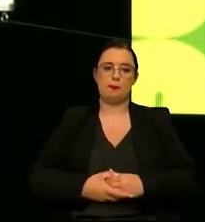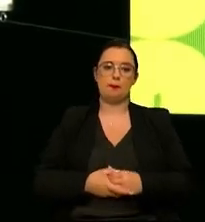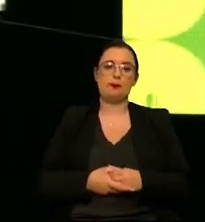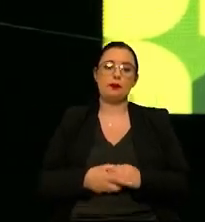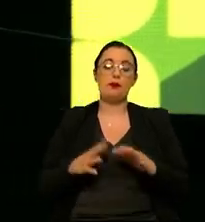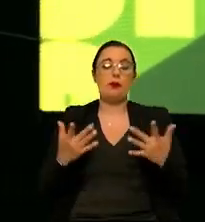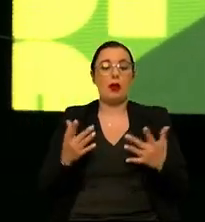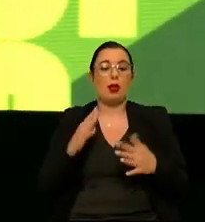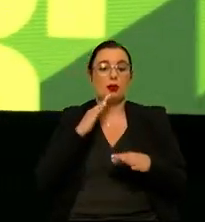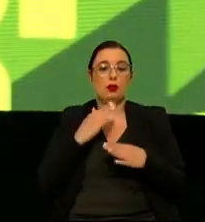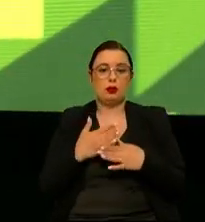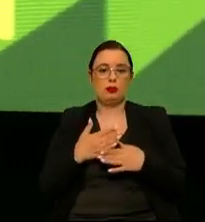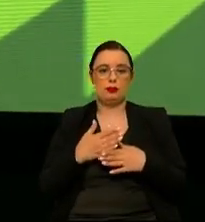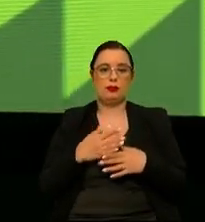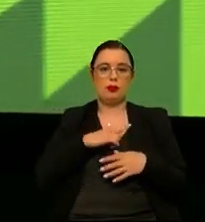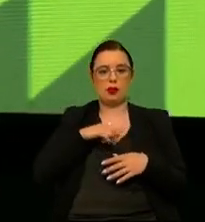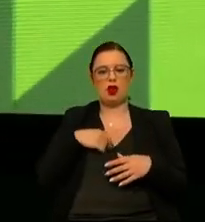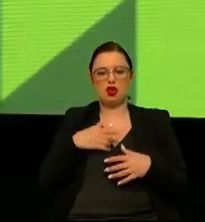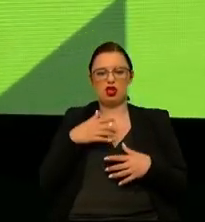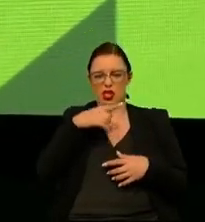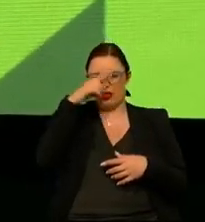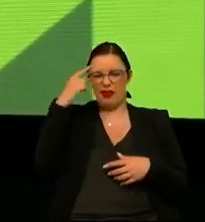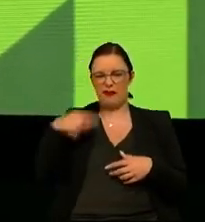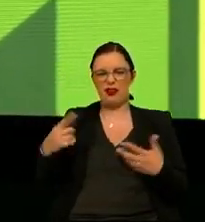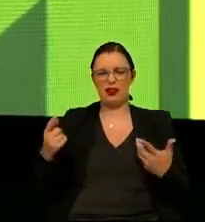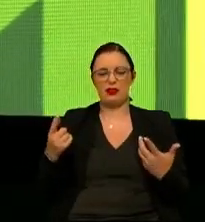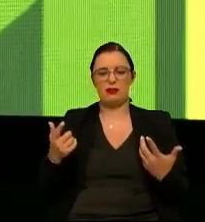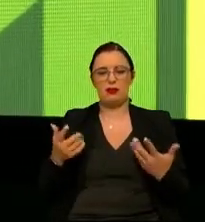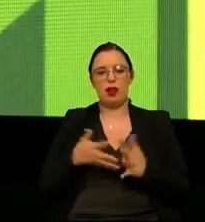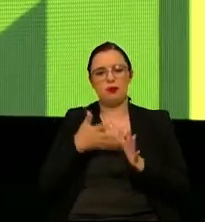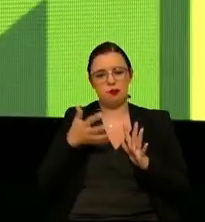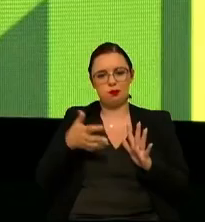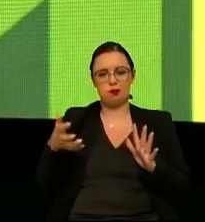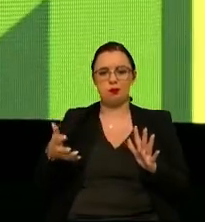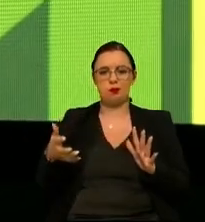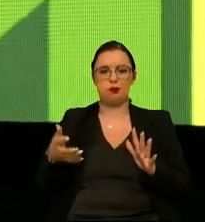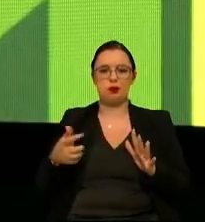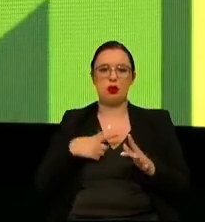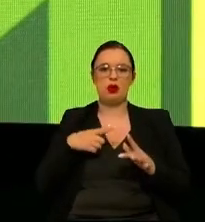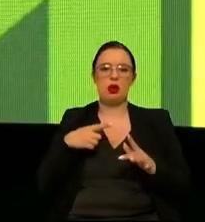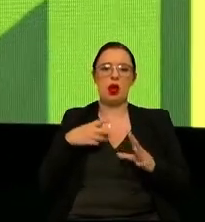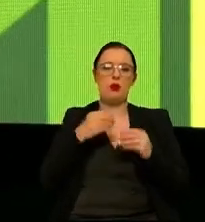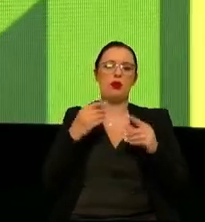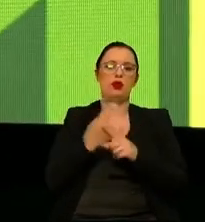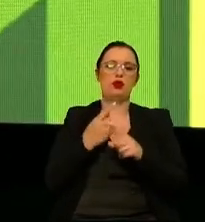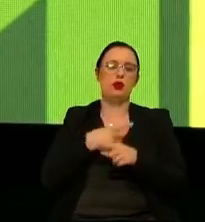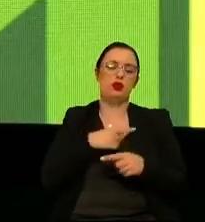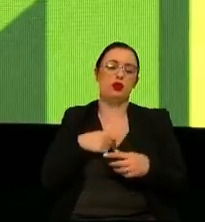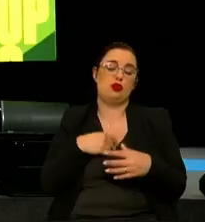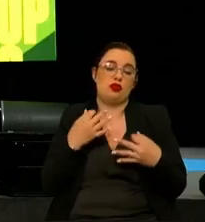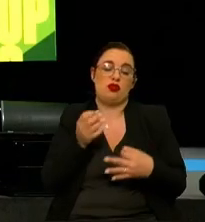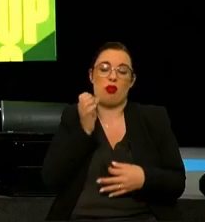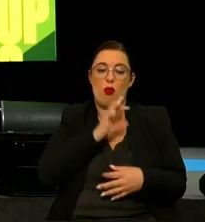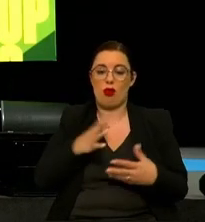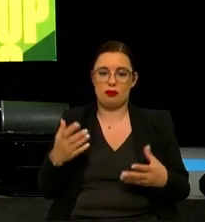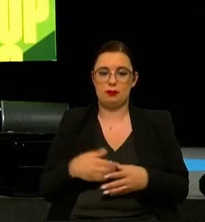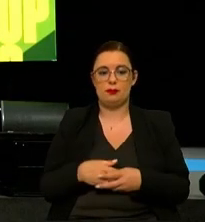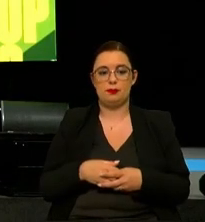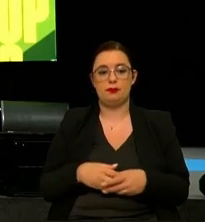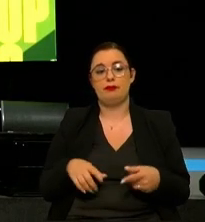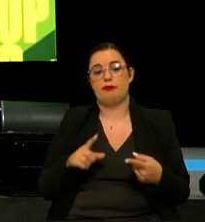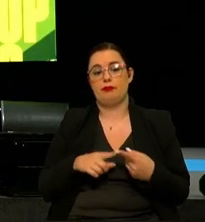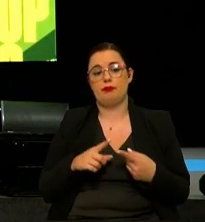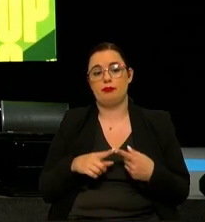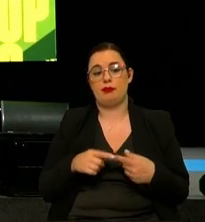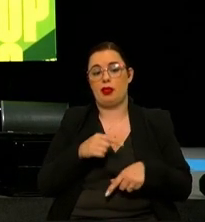In the end, it's very hard for us to know where we're going. We only know a couple things that are going to be certain. One is that